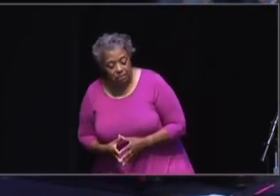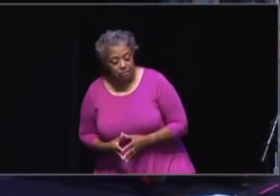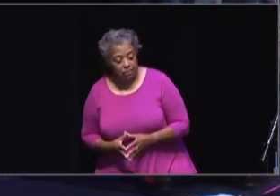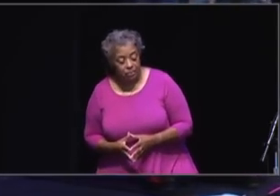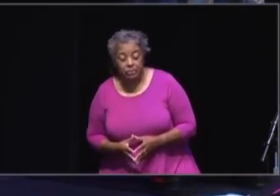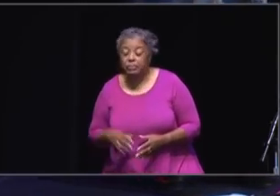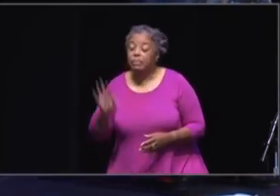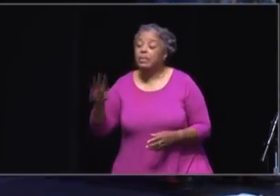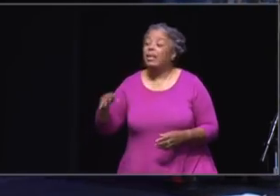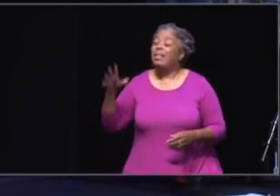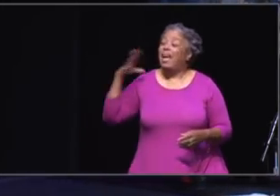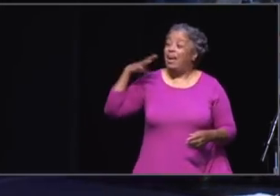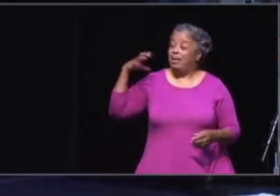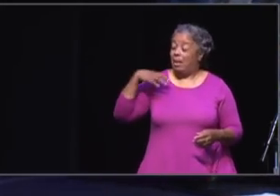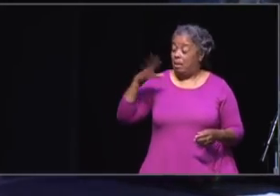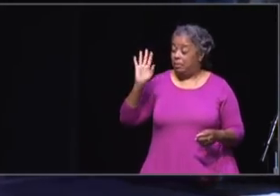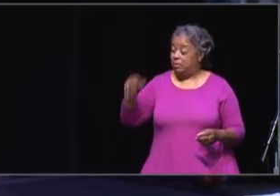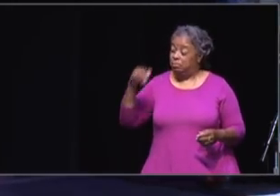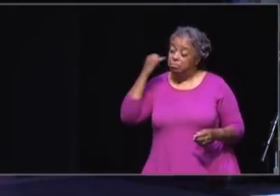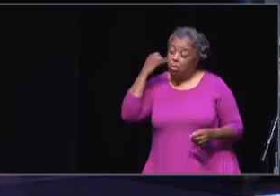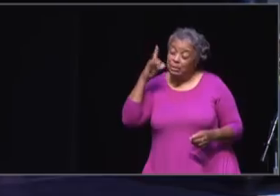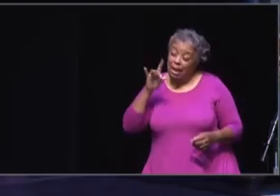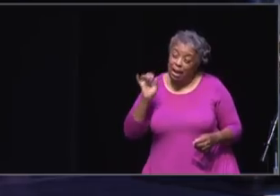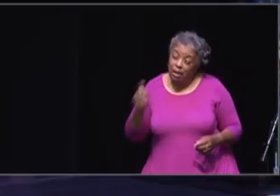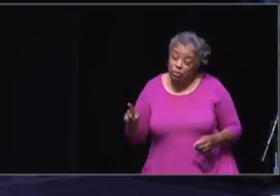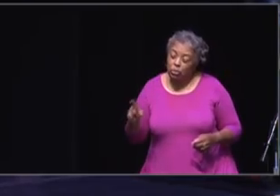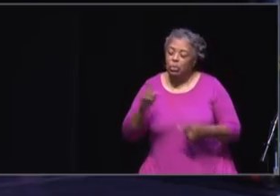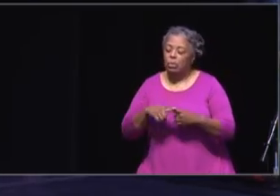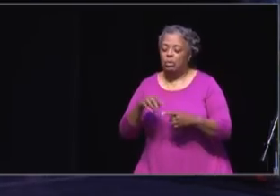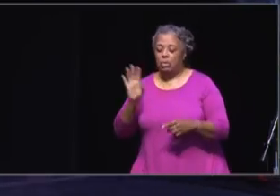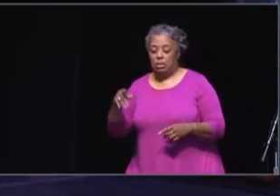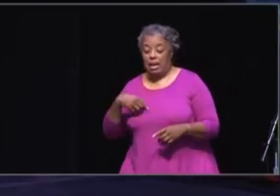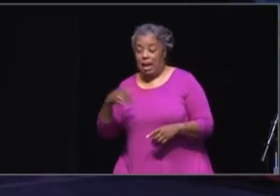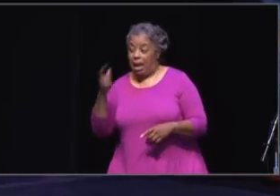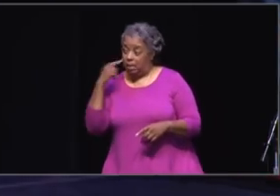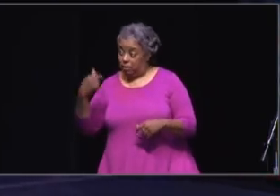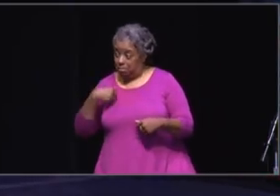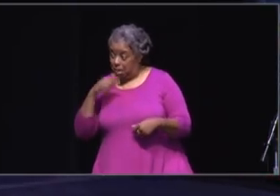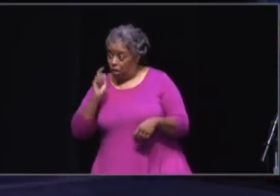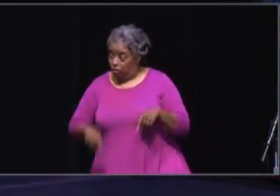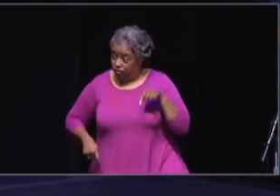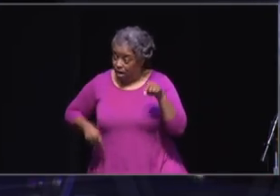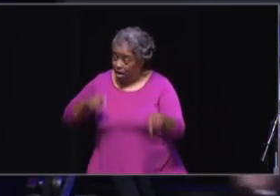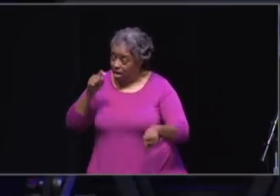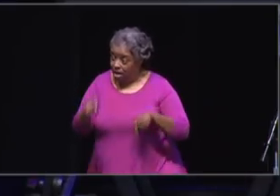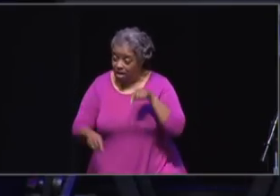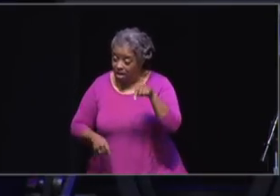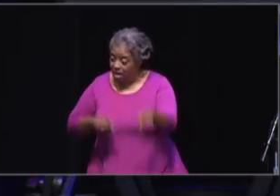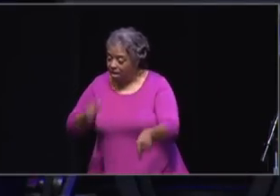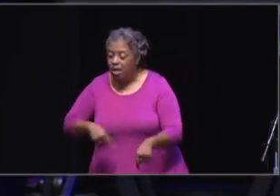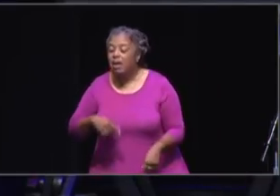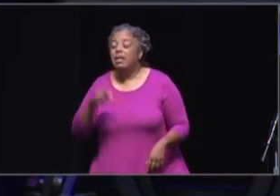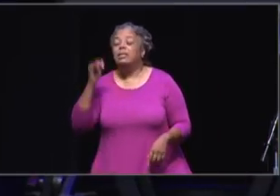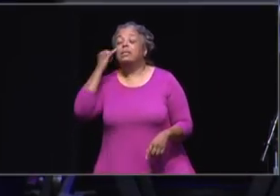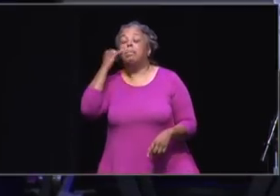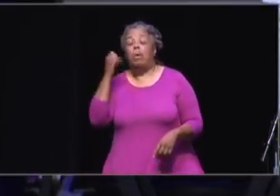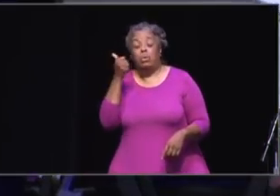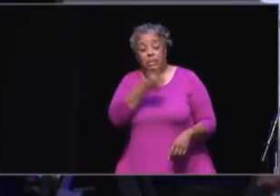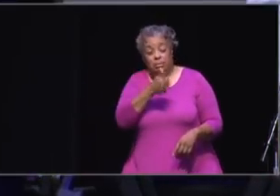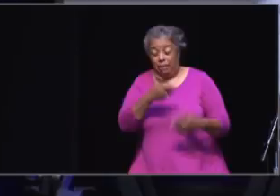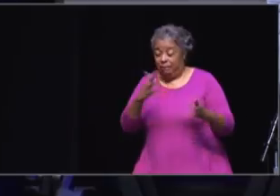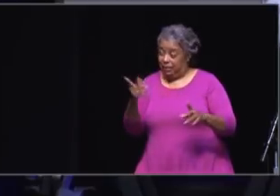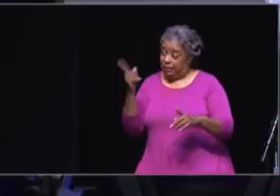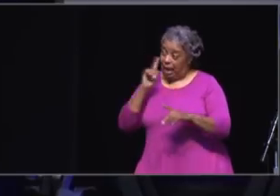he asked you if I was running, oh, if he asked